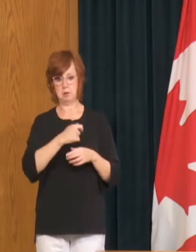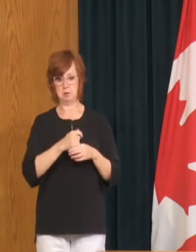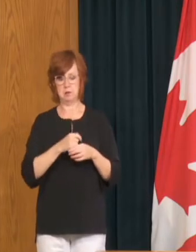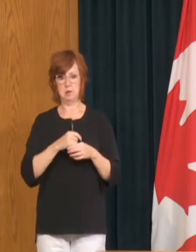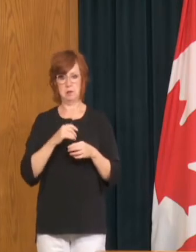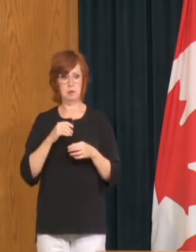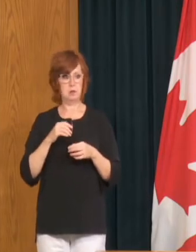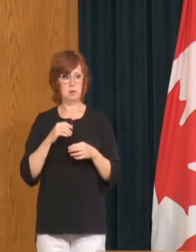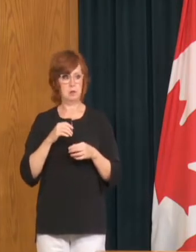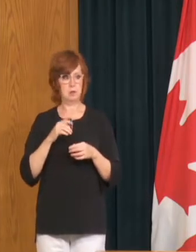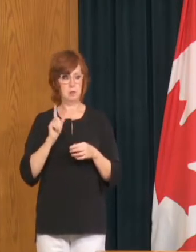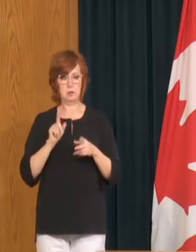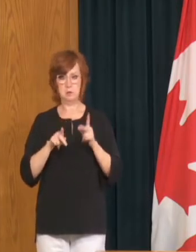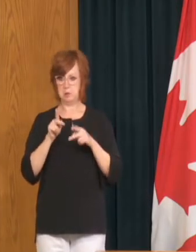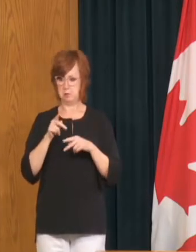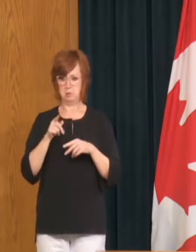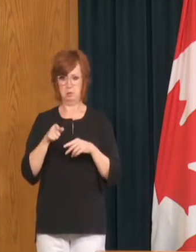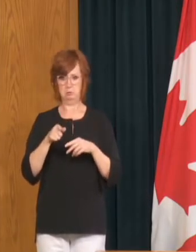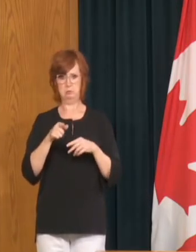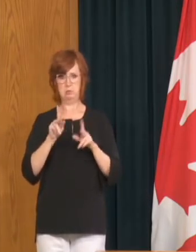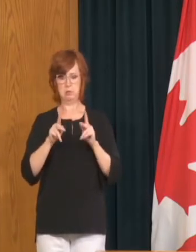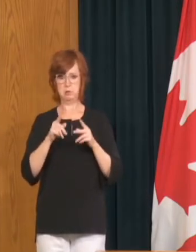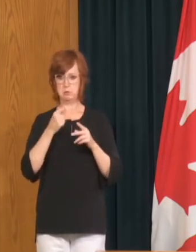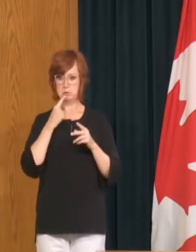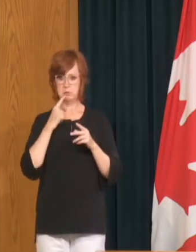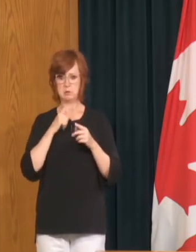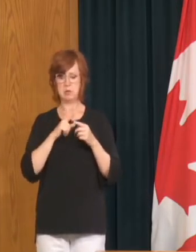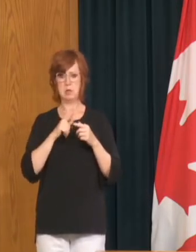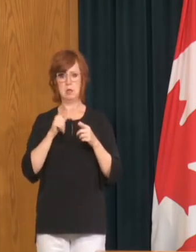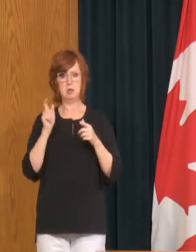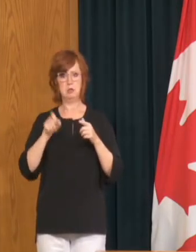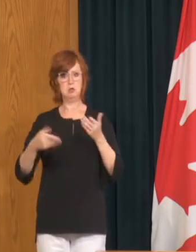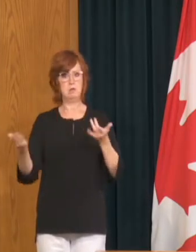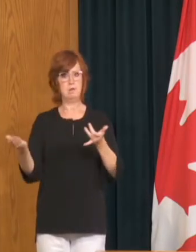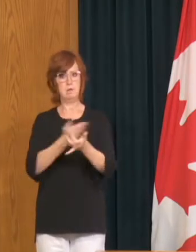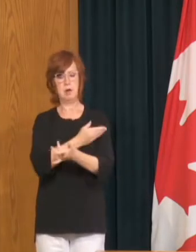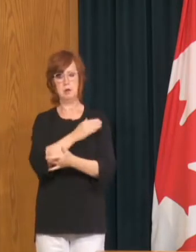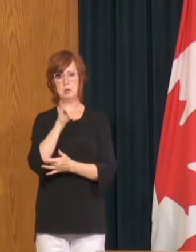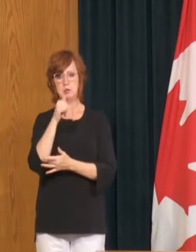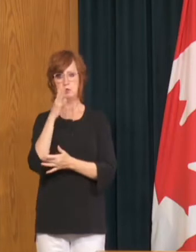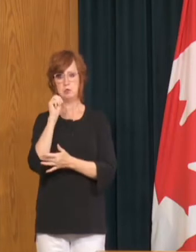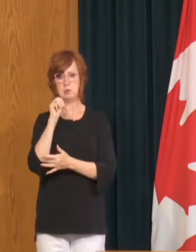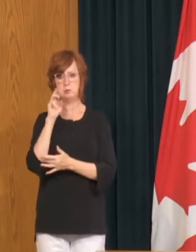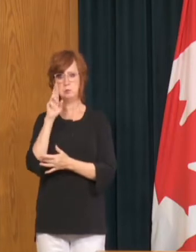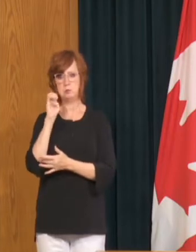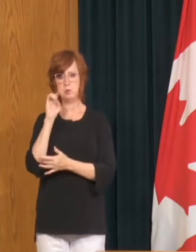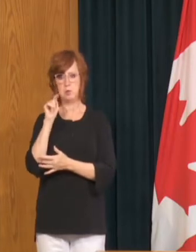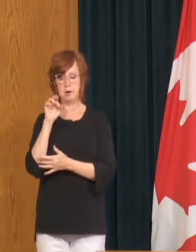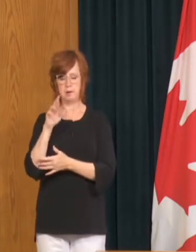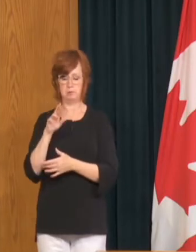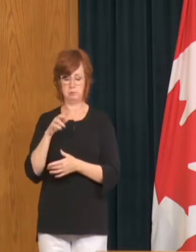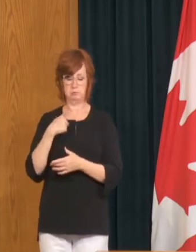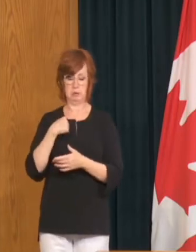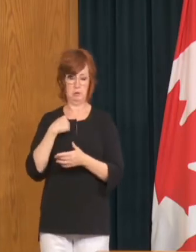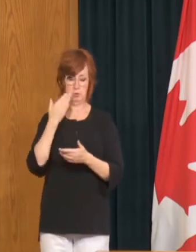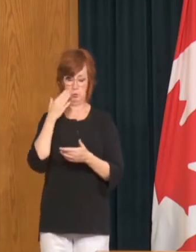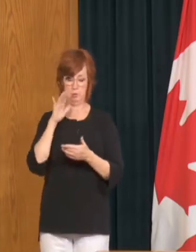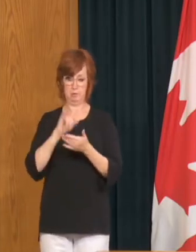There's some people online who are calling for Mr. Ryder's firing over this, and I don't know if that's appropriate, but